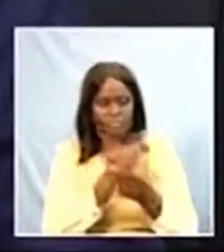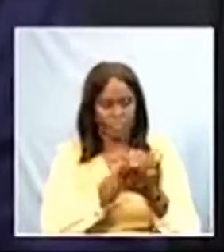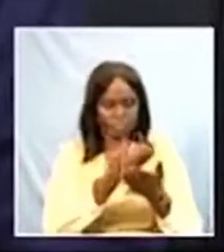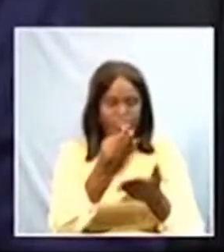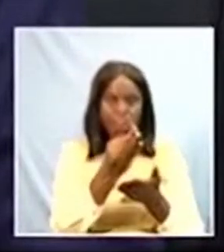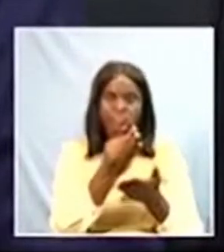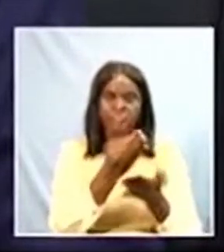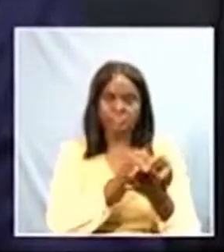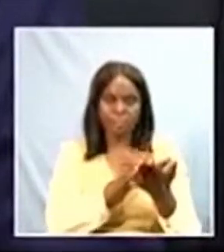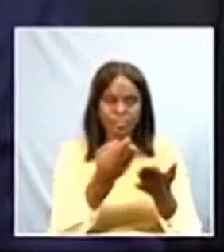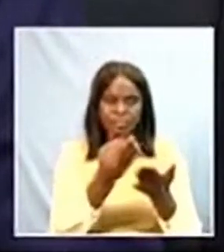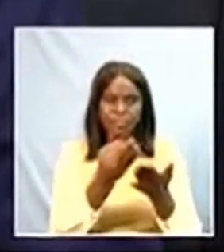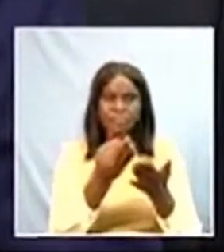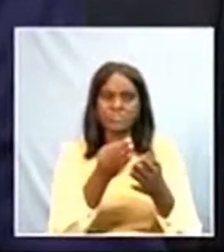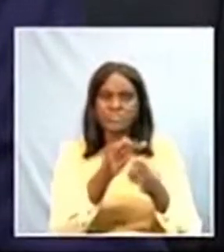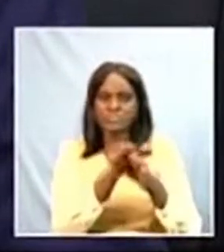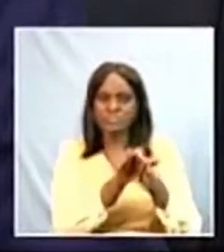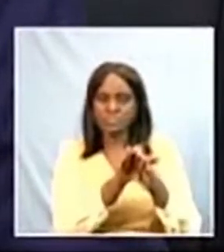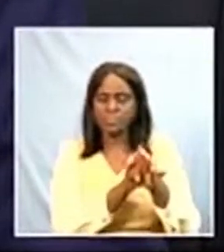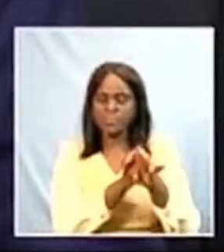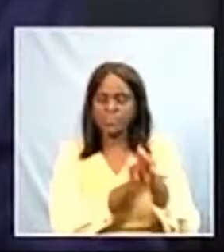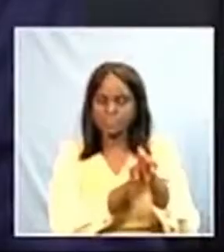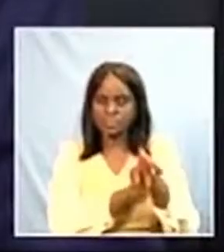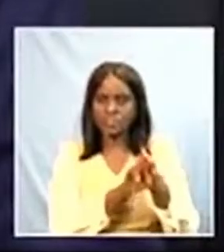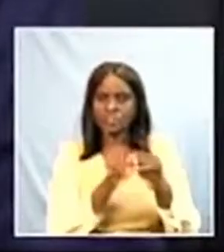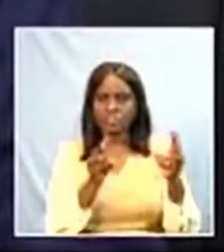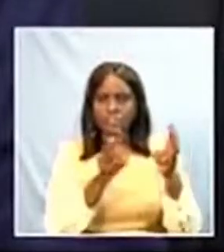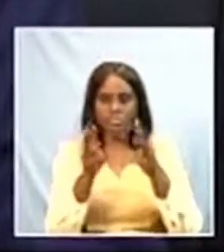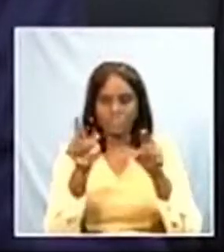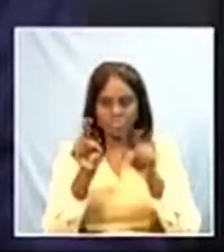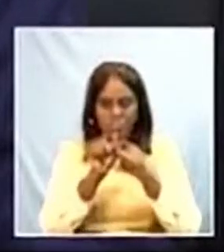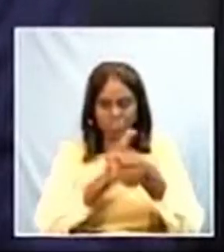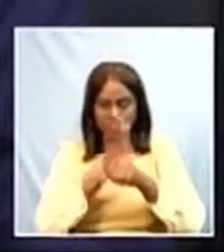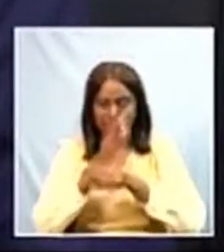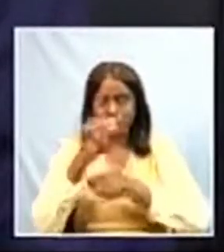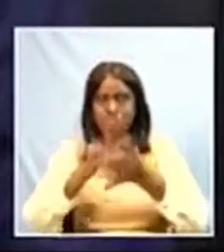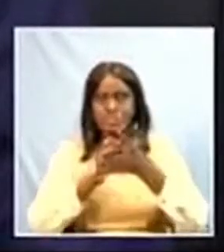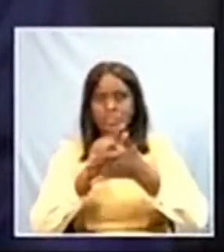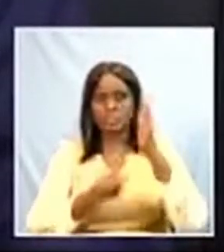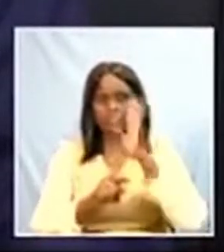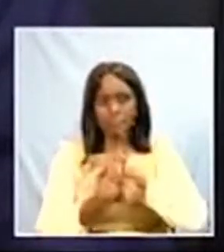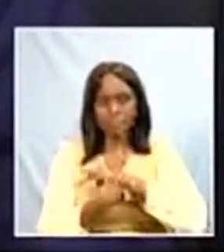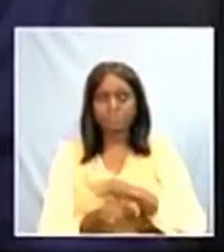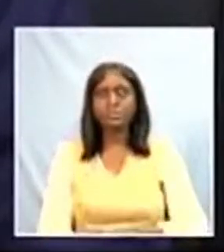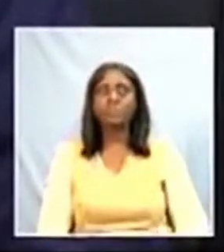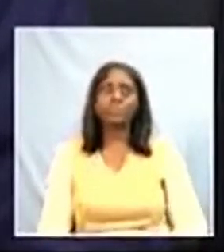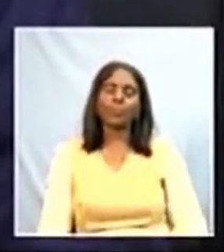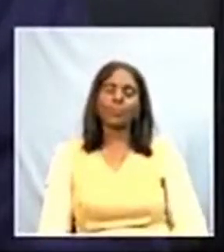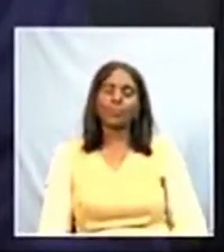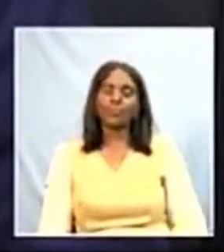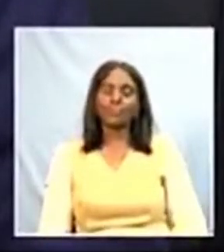failure, slow pace of the contractor, then terminate a contract.